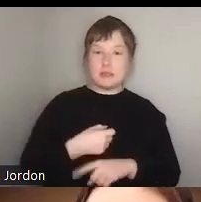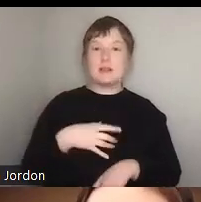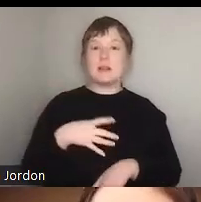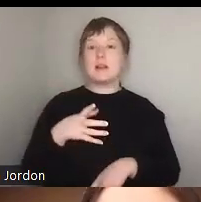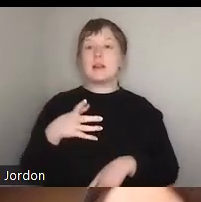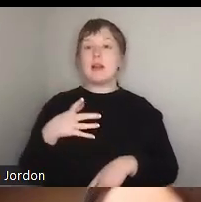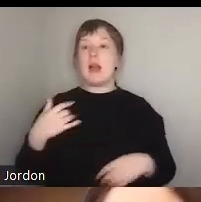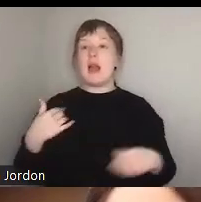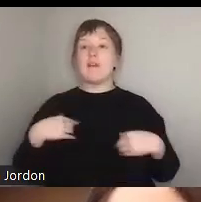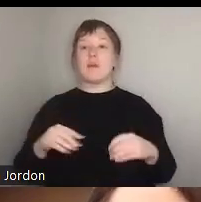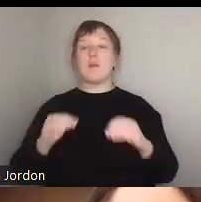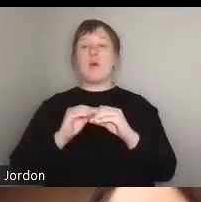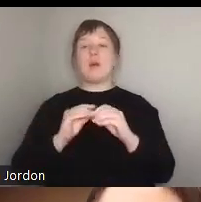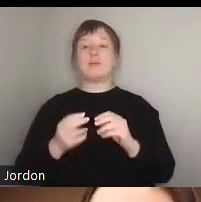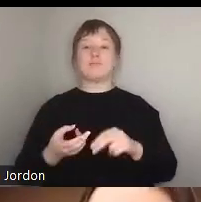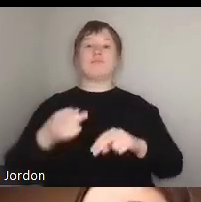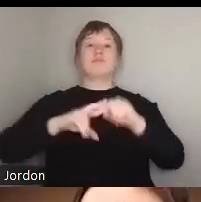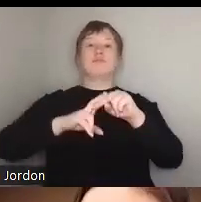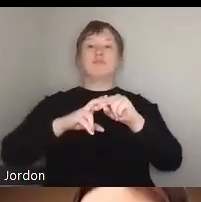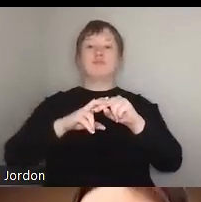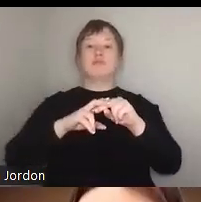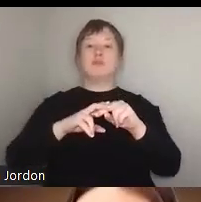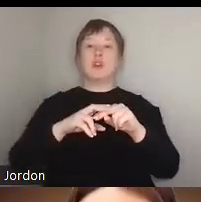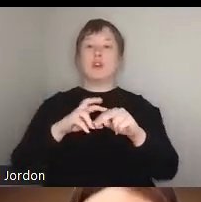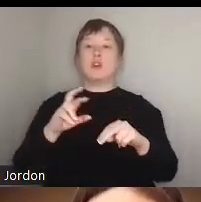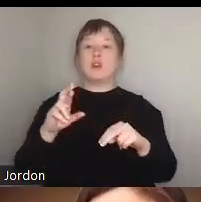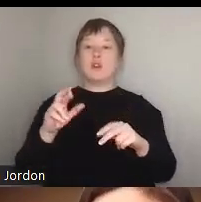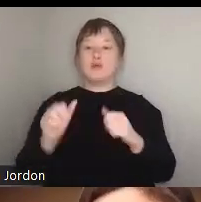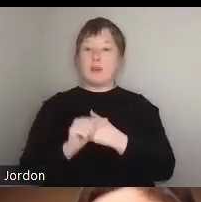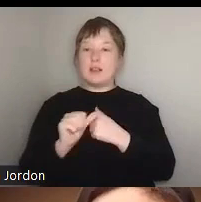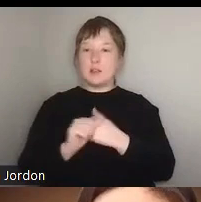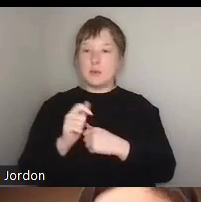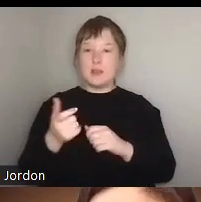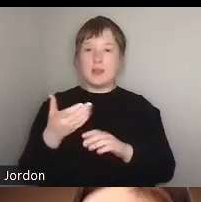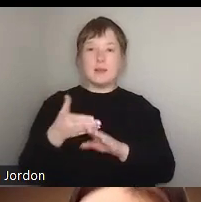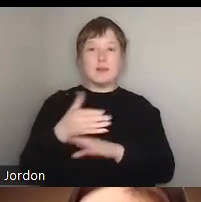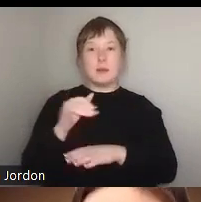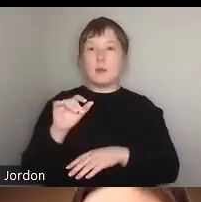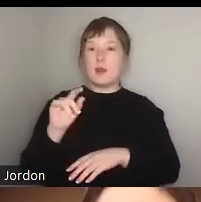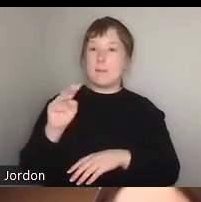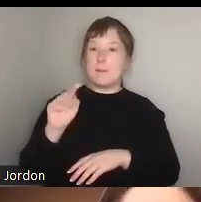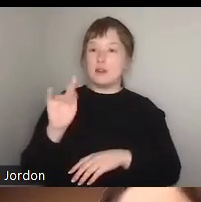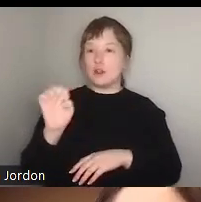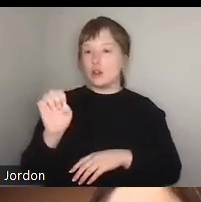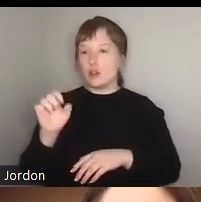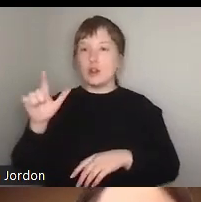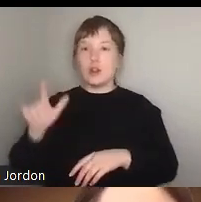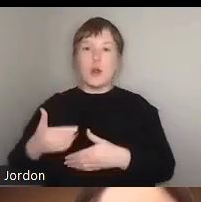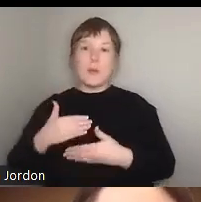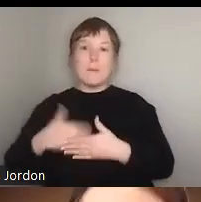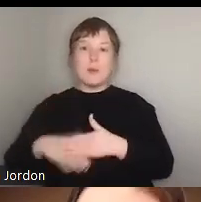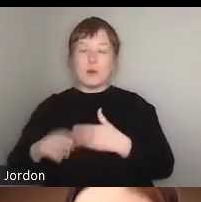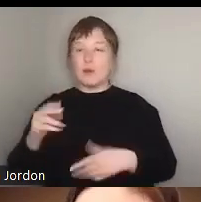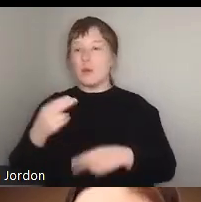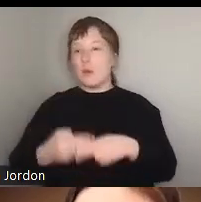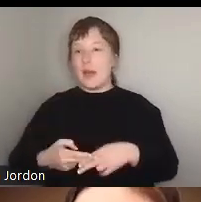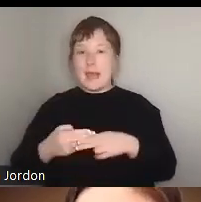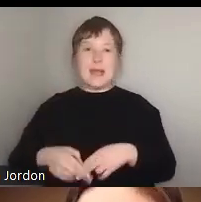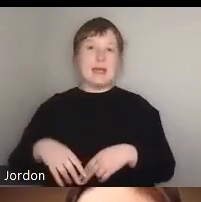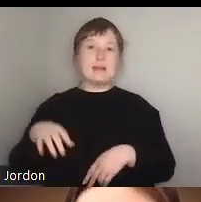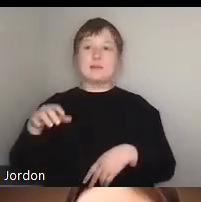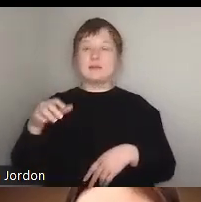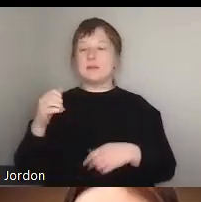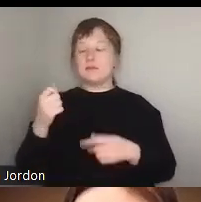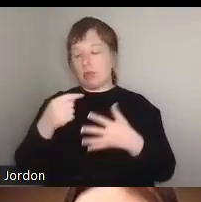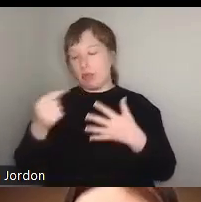them being born premature, experiencing miscarriage, low birth weight. These are things that, we